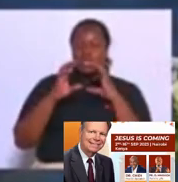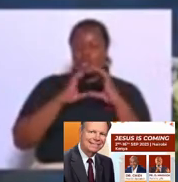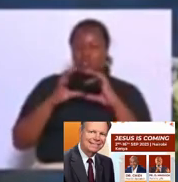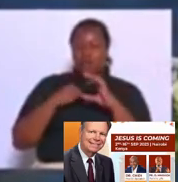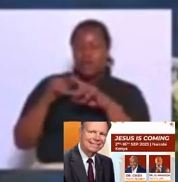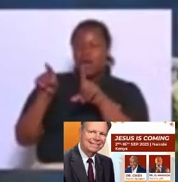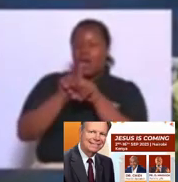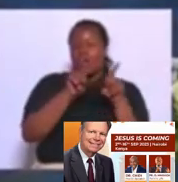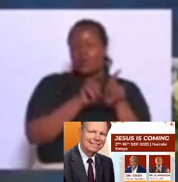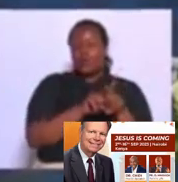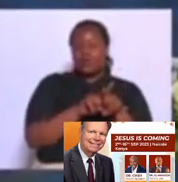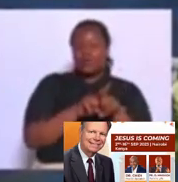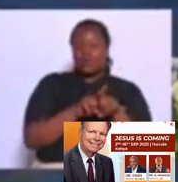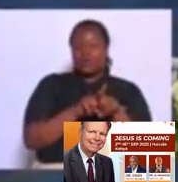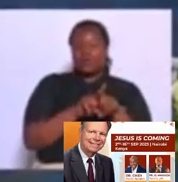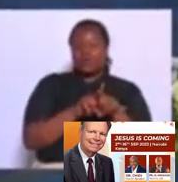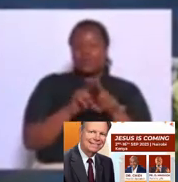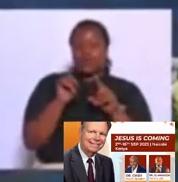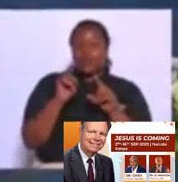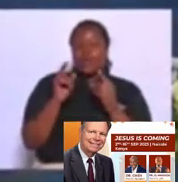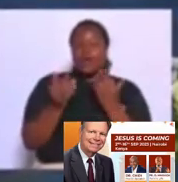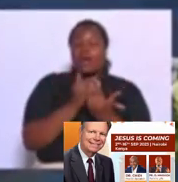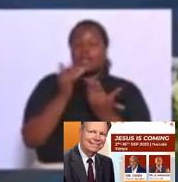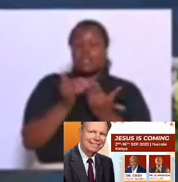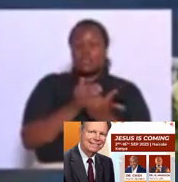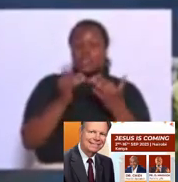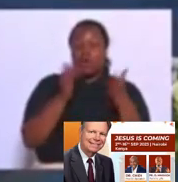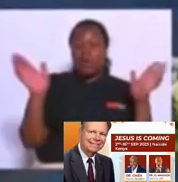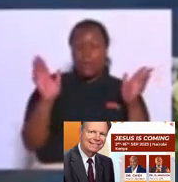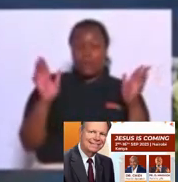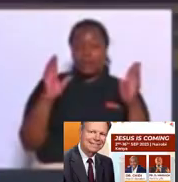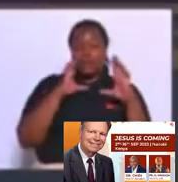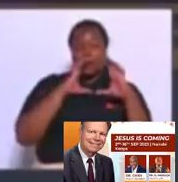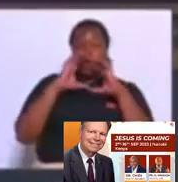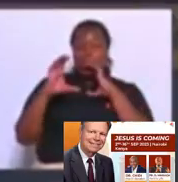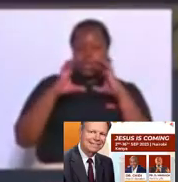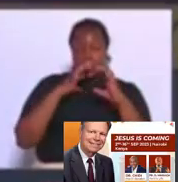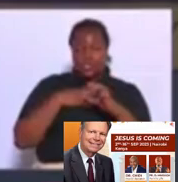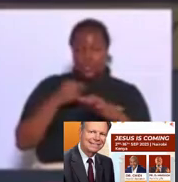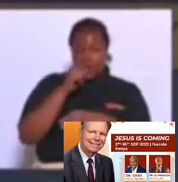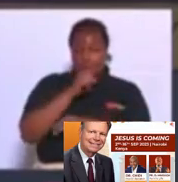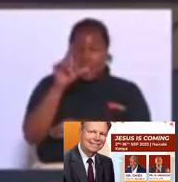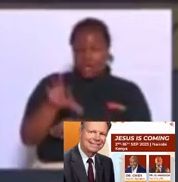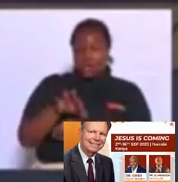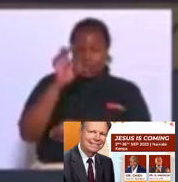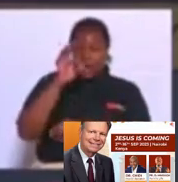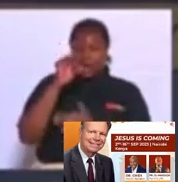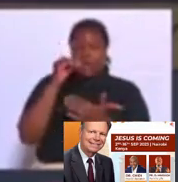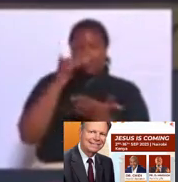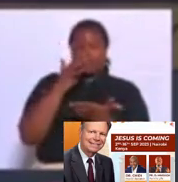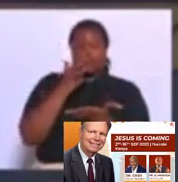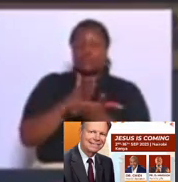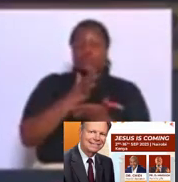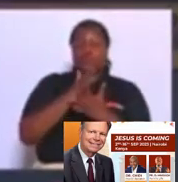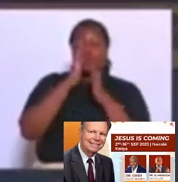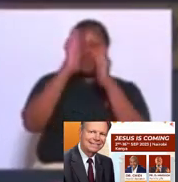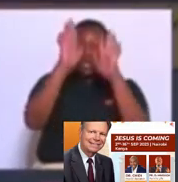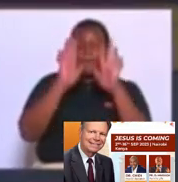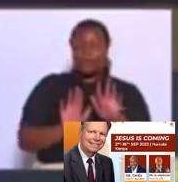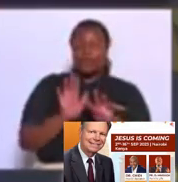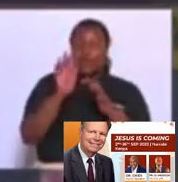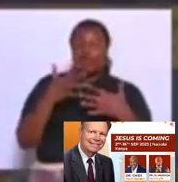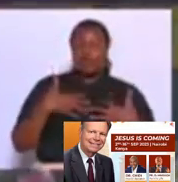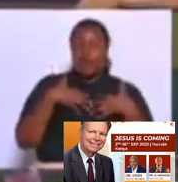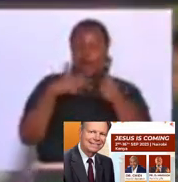open communication, cultivate open communication, and you will find that you will even improve your